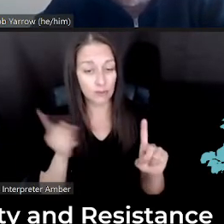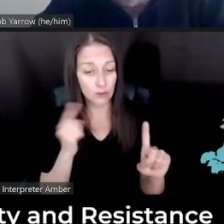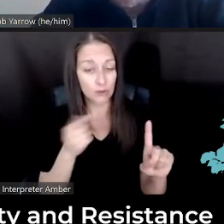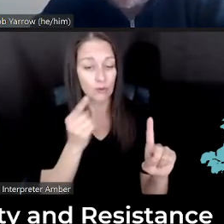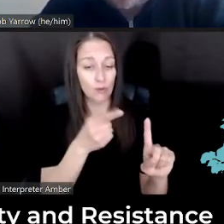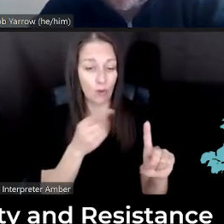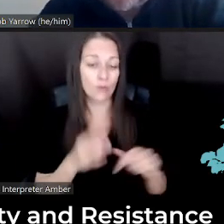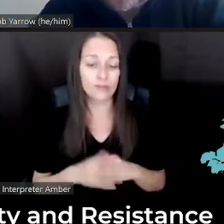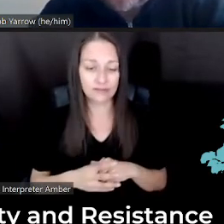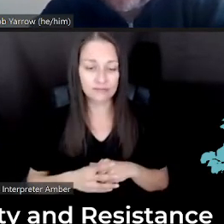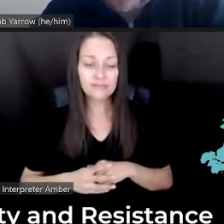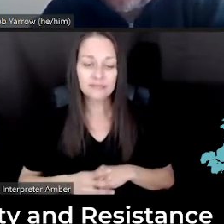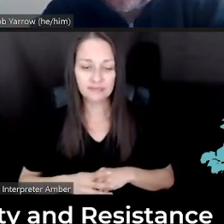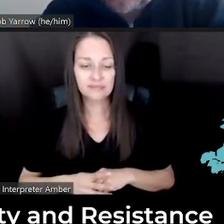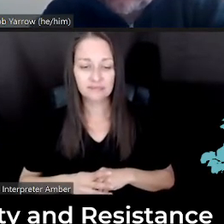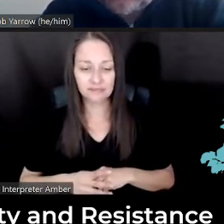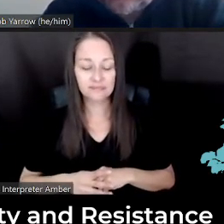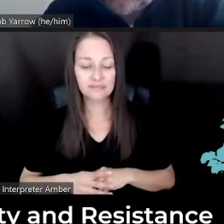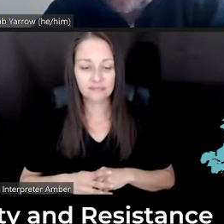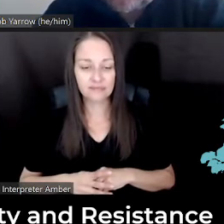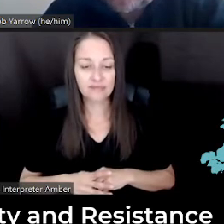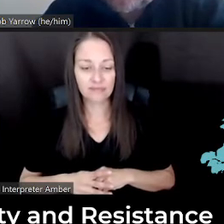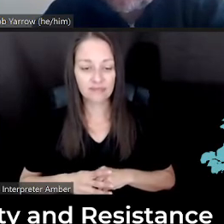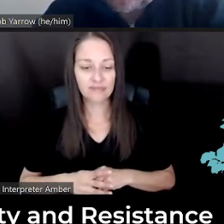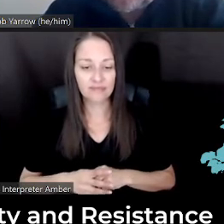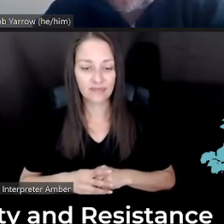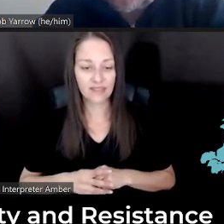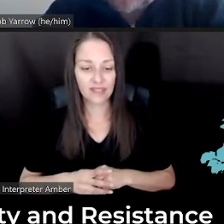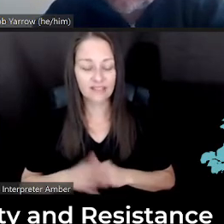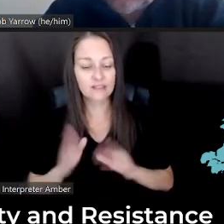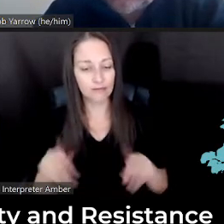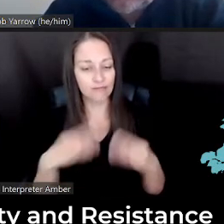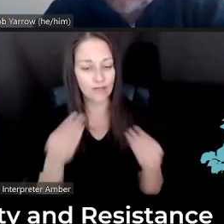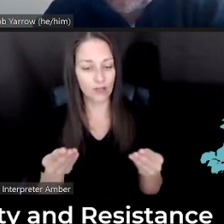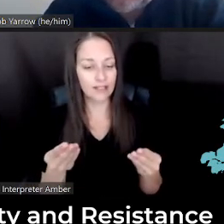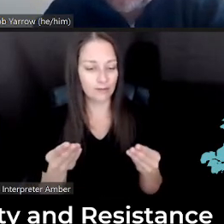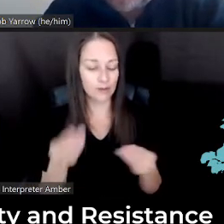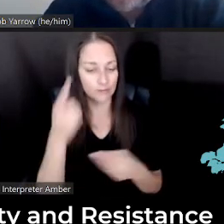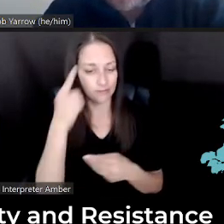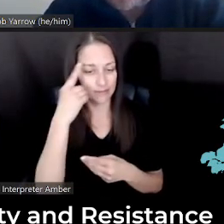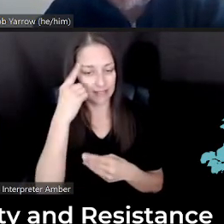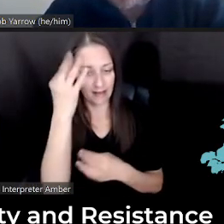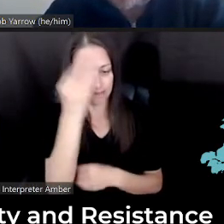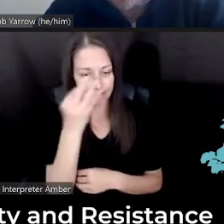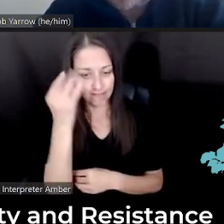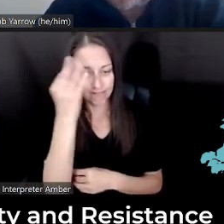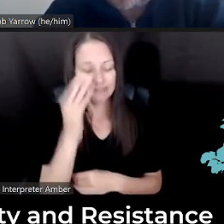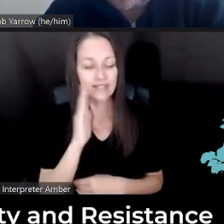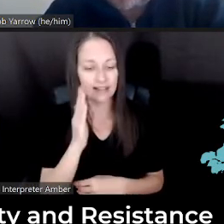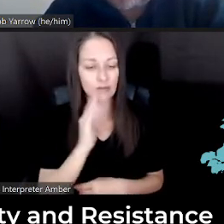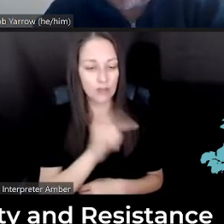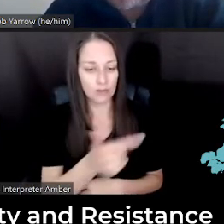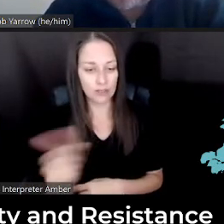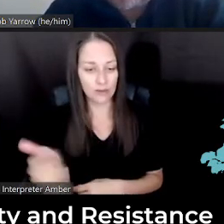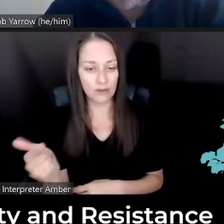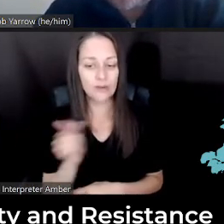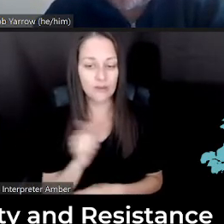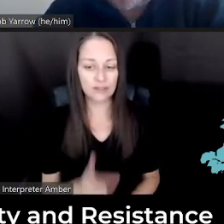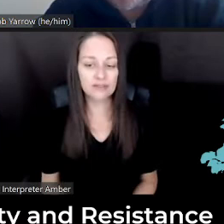minute to think there, and then we'll start going around the circle.